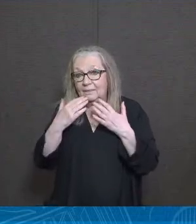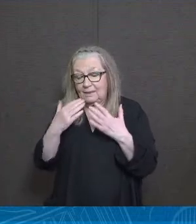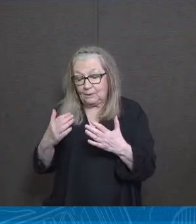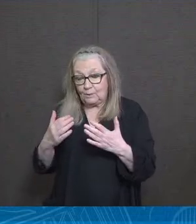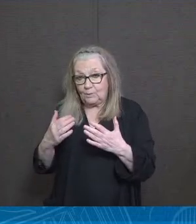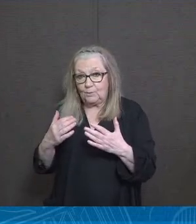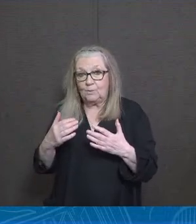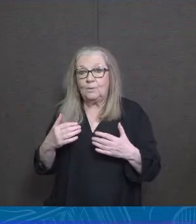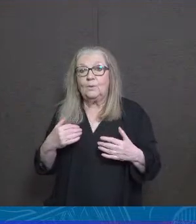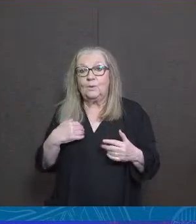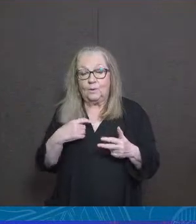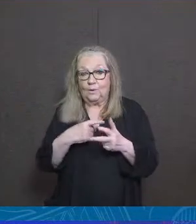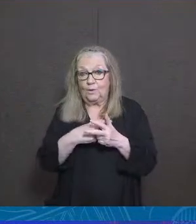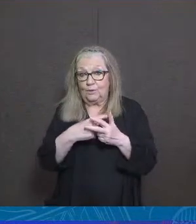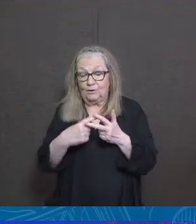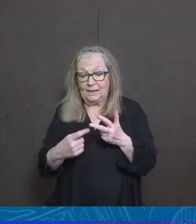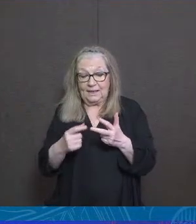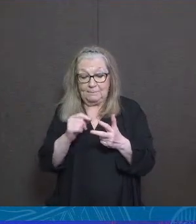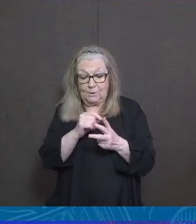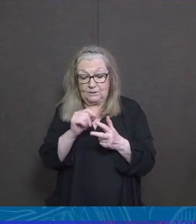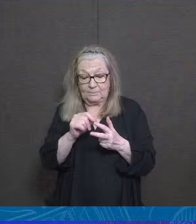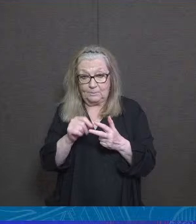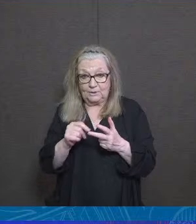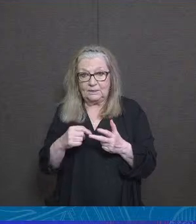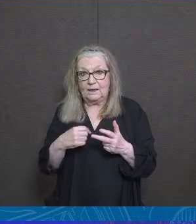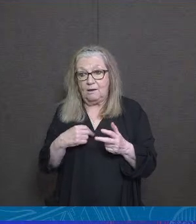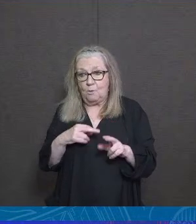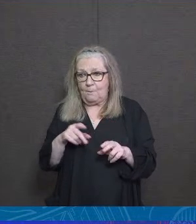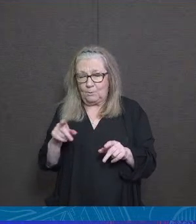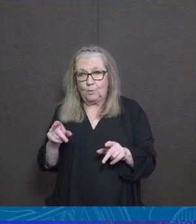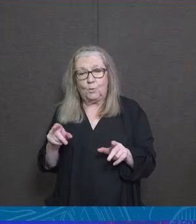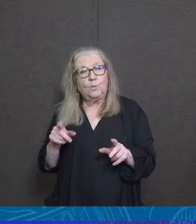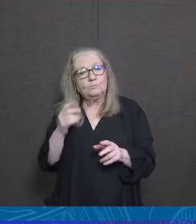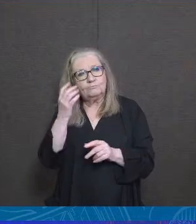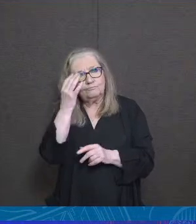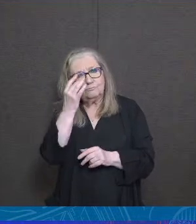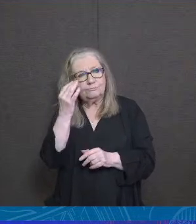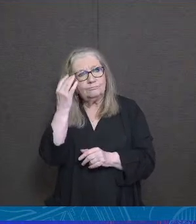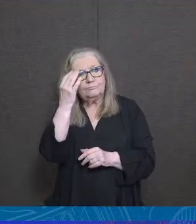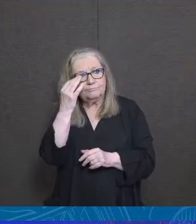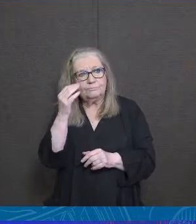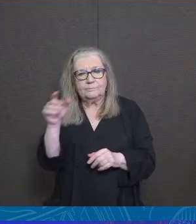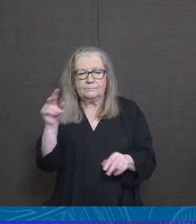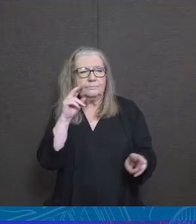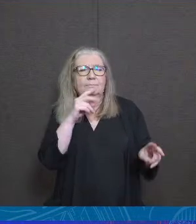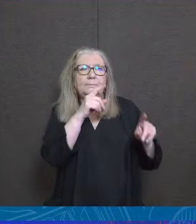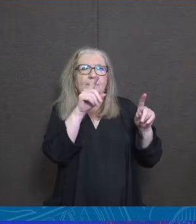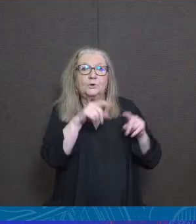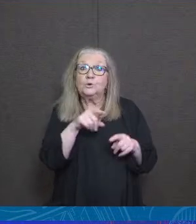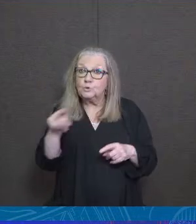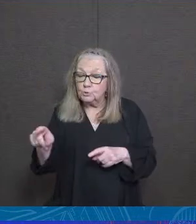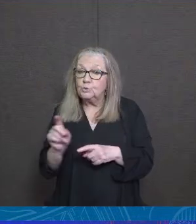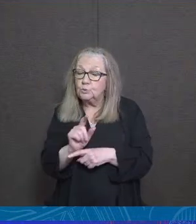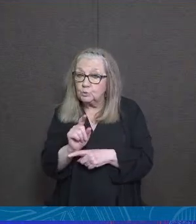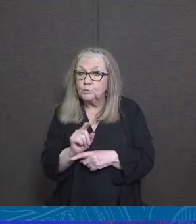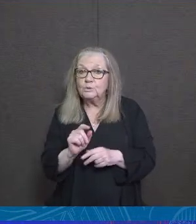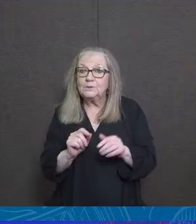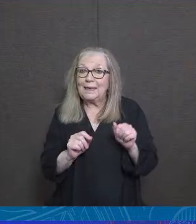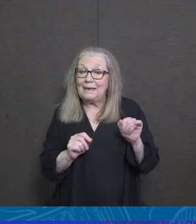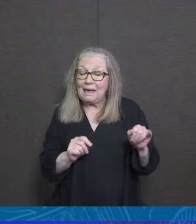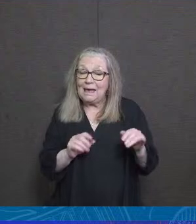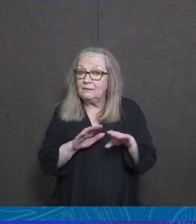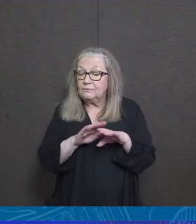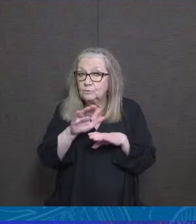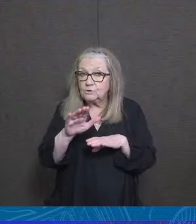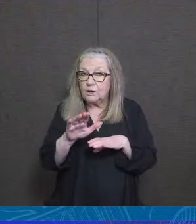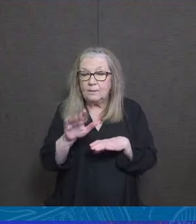my 3 main points. I hope you took some time to really reflect on the image, and when you use AI, maybe in the future, to